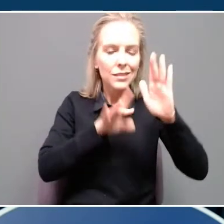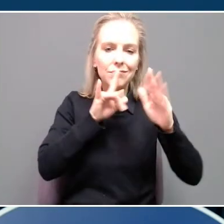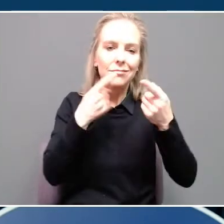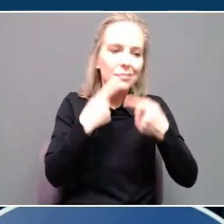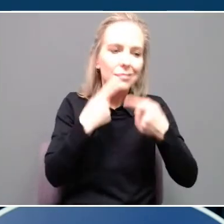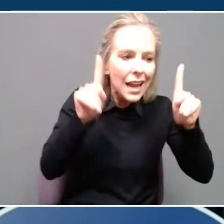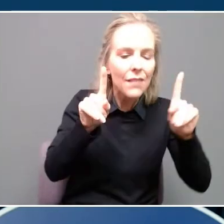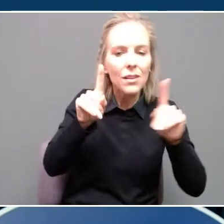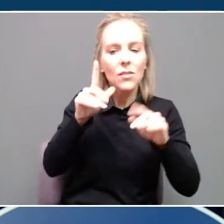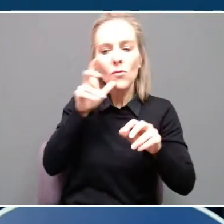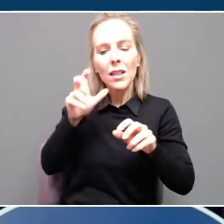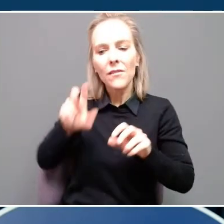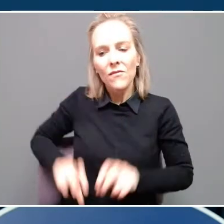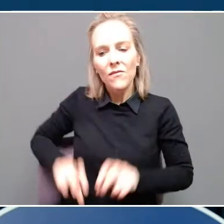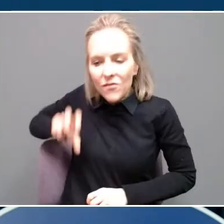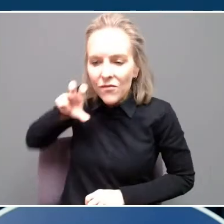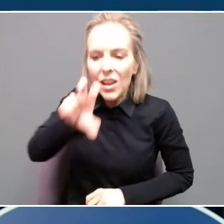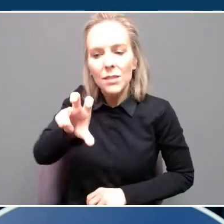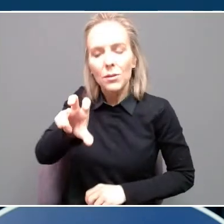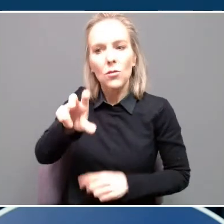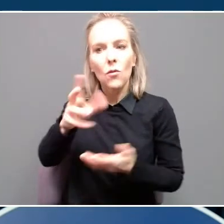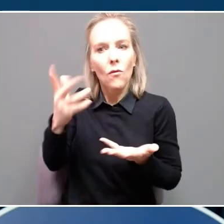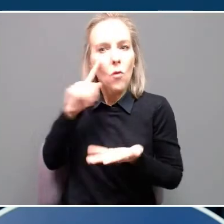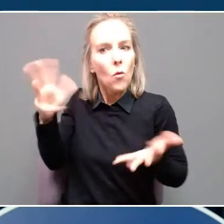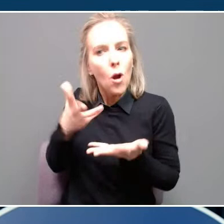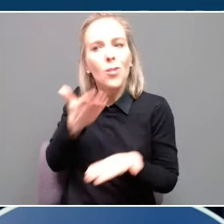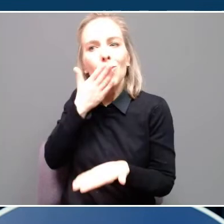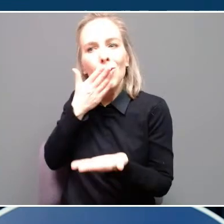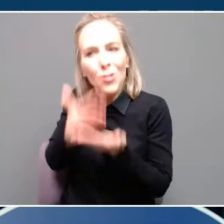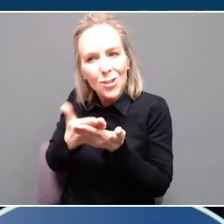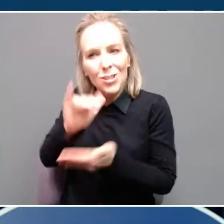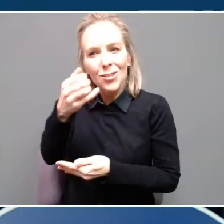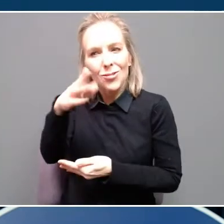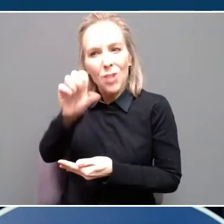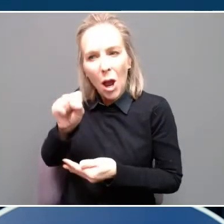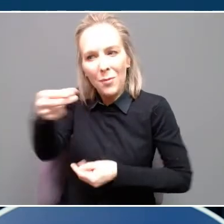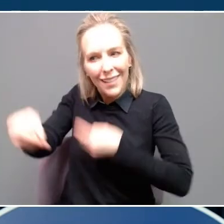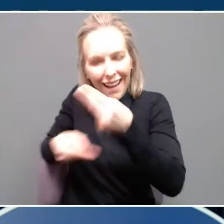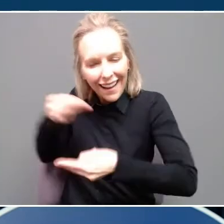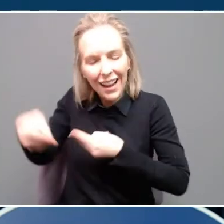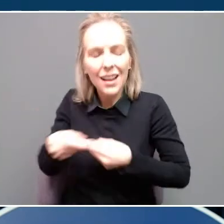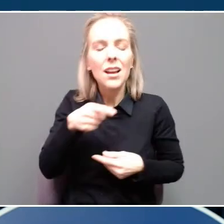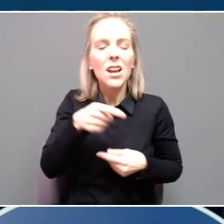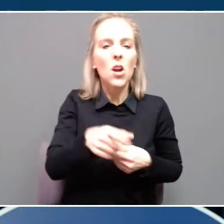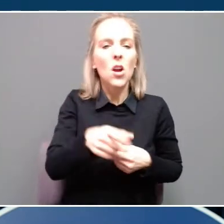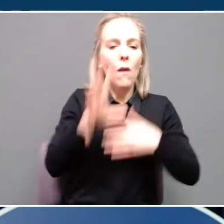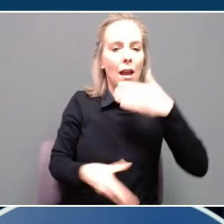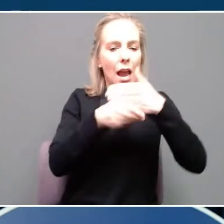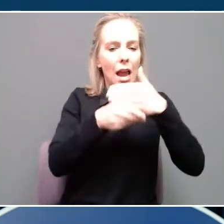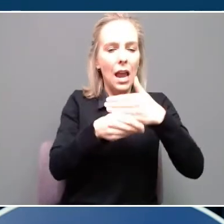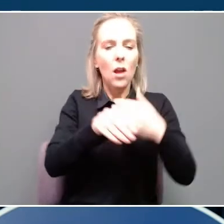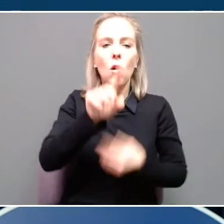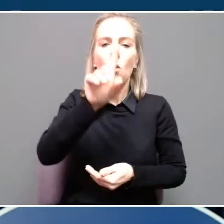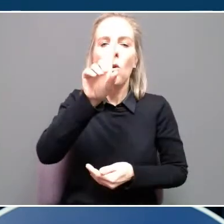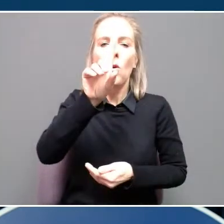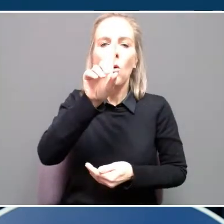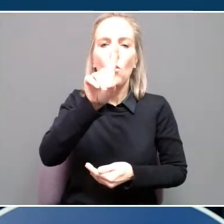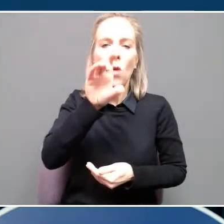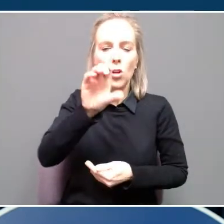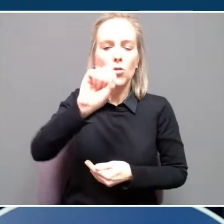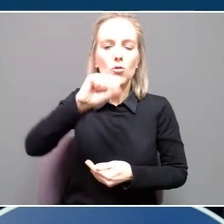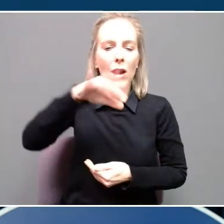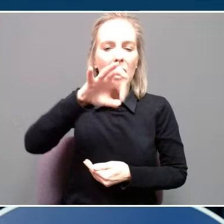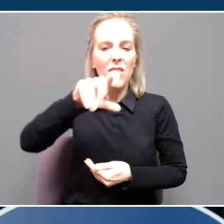creating really good jobs. The South Hospital will add approximately 100,000 square feet to the existing U of L